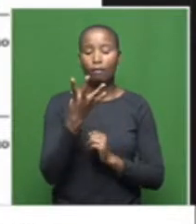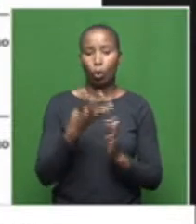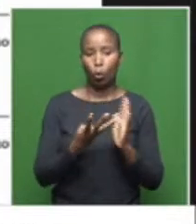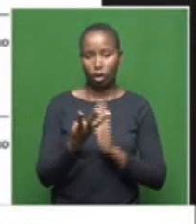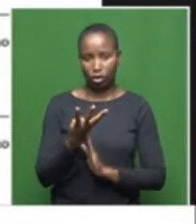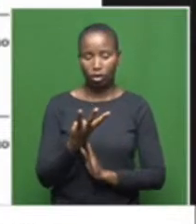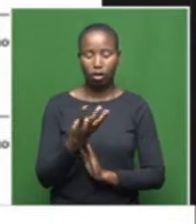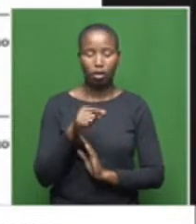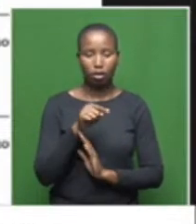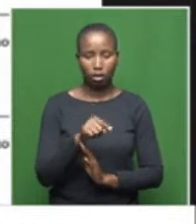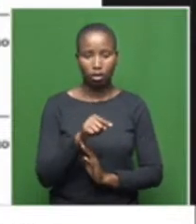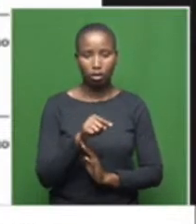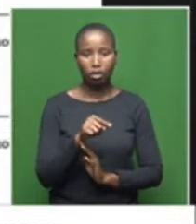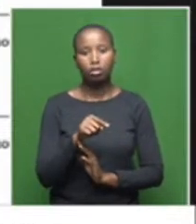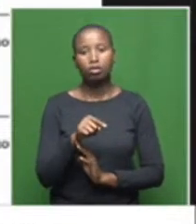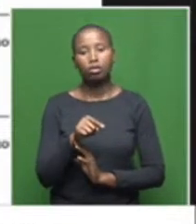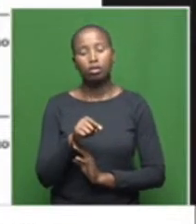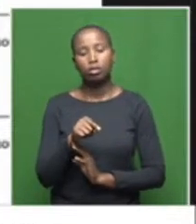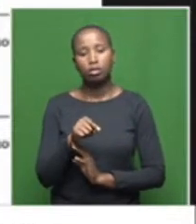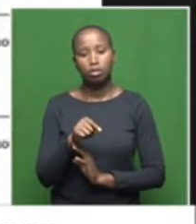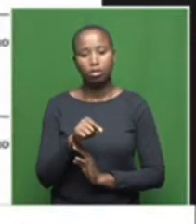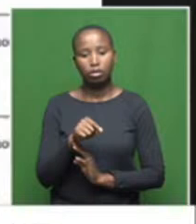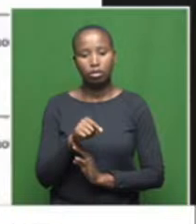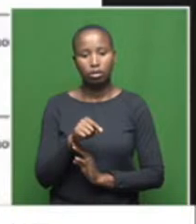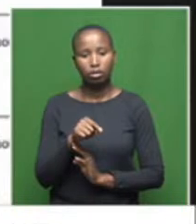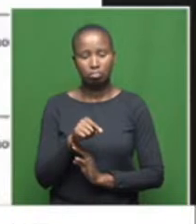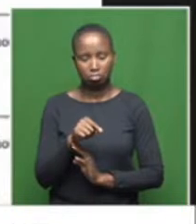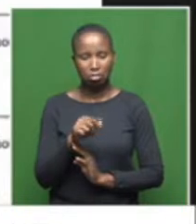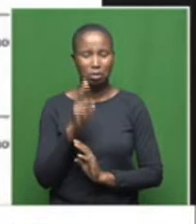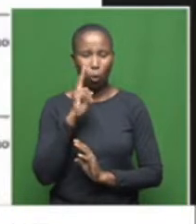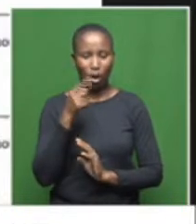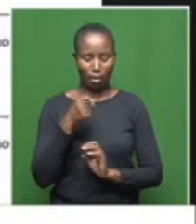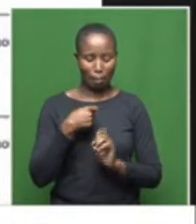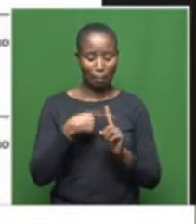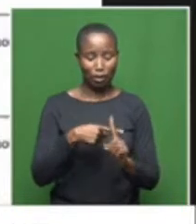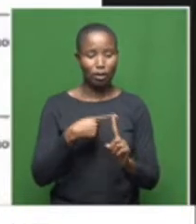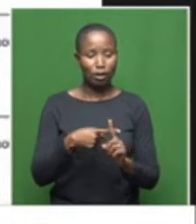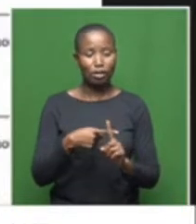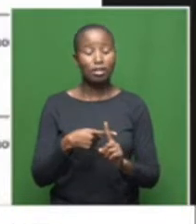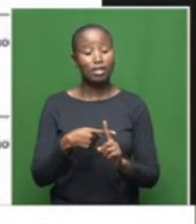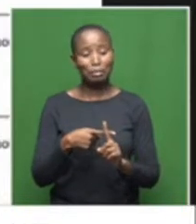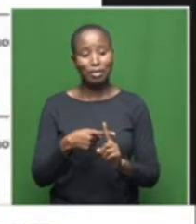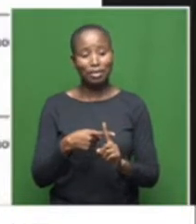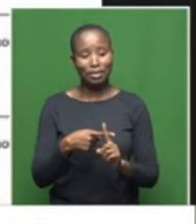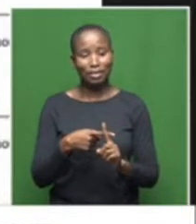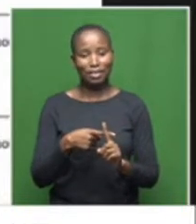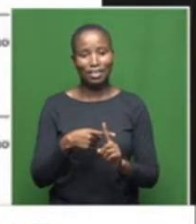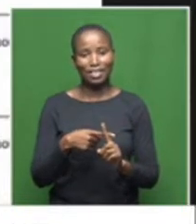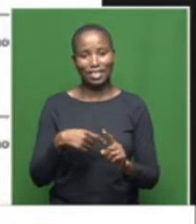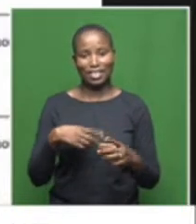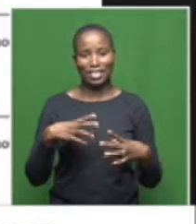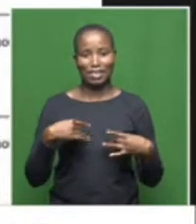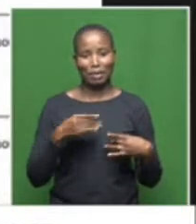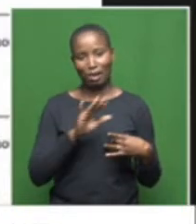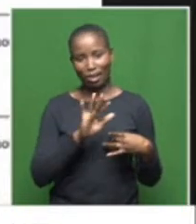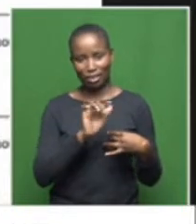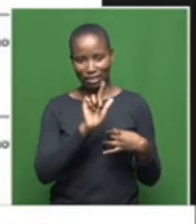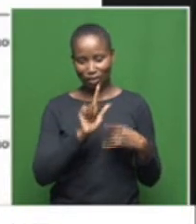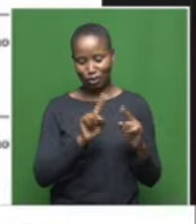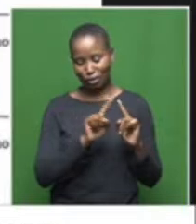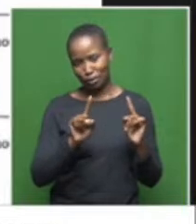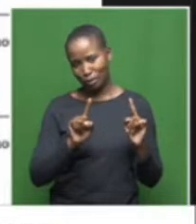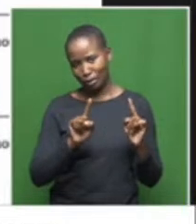plateau, which led to a positivity rate continue to linger between 7 and 10% over this